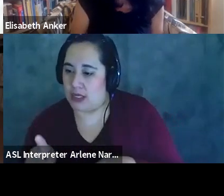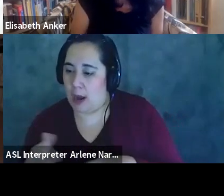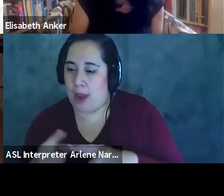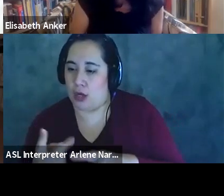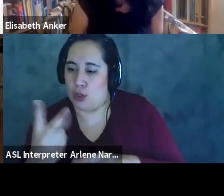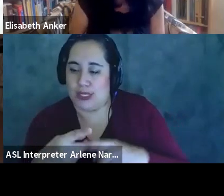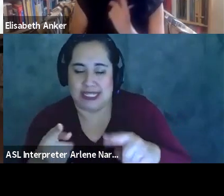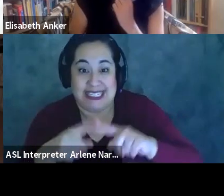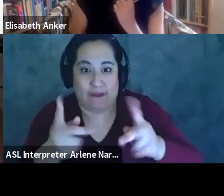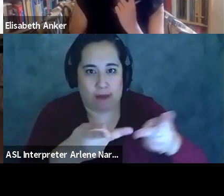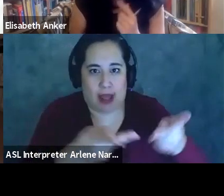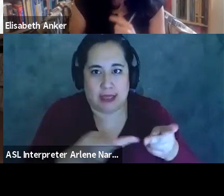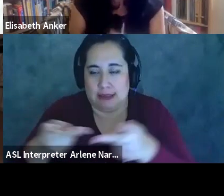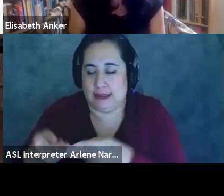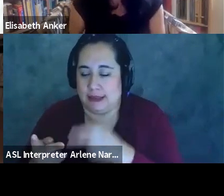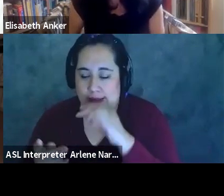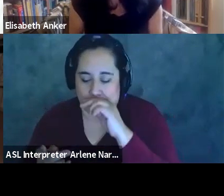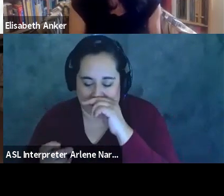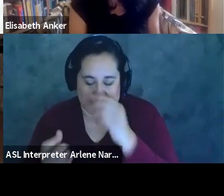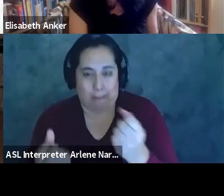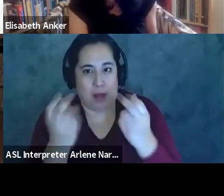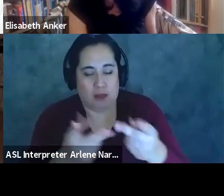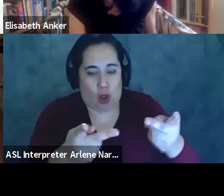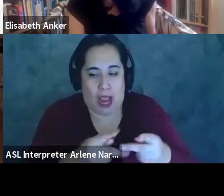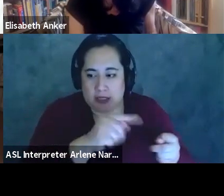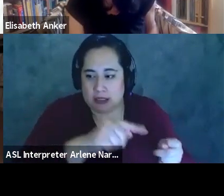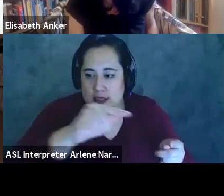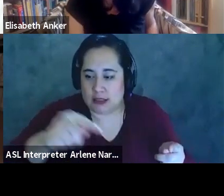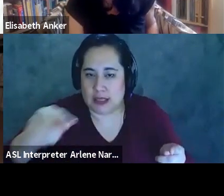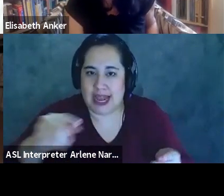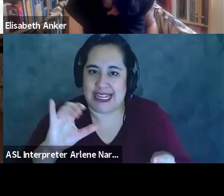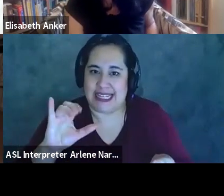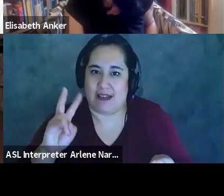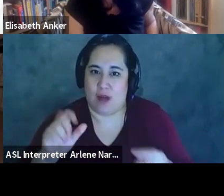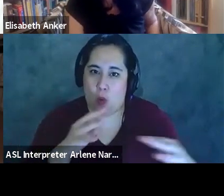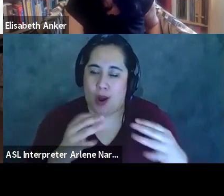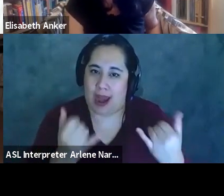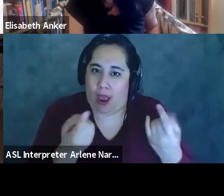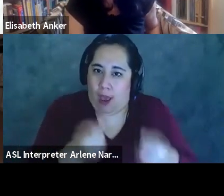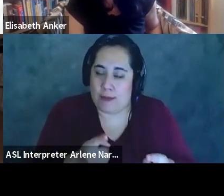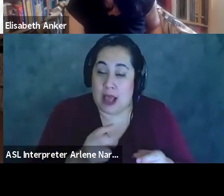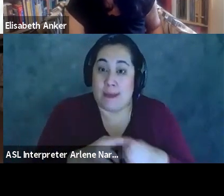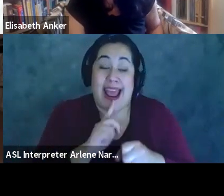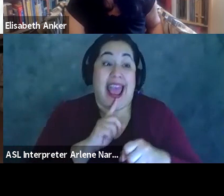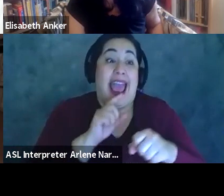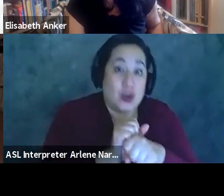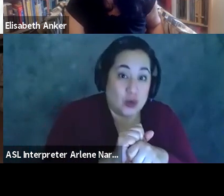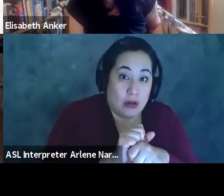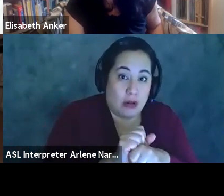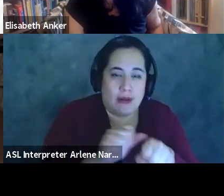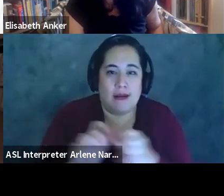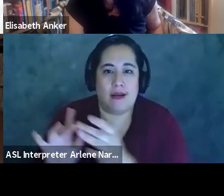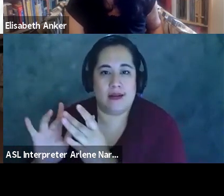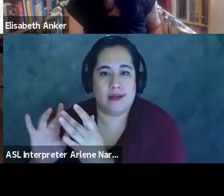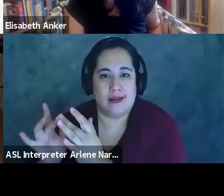locations as well? The multiple locations through which civil war now occurs between the actual and the virtual. So I think